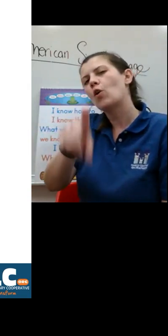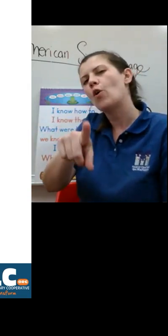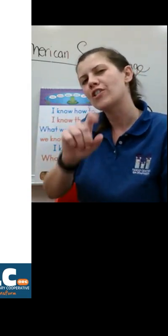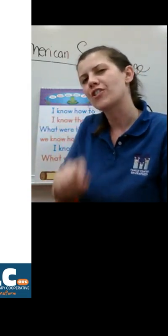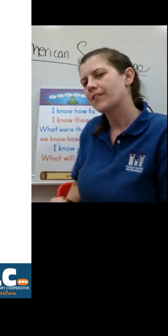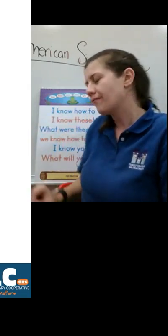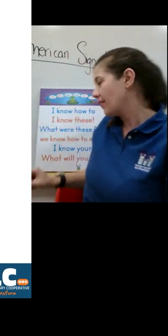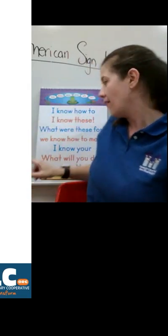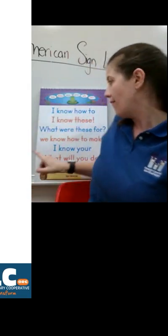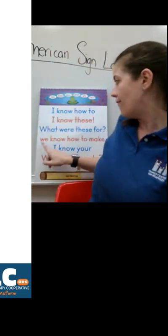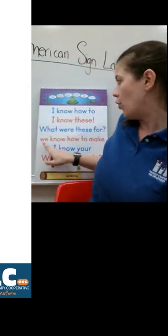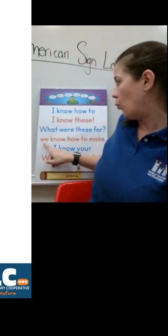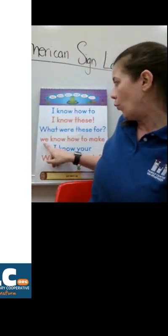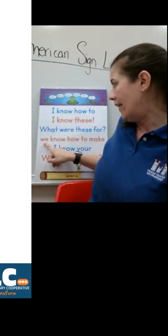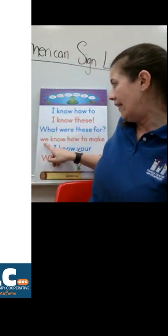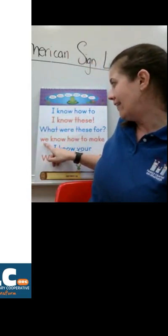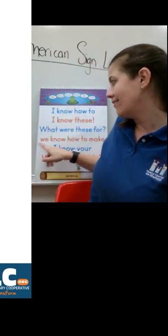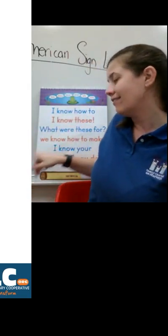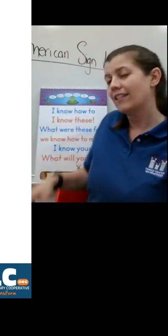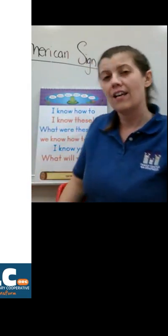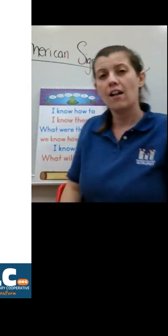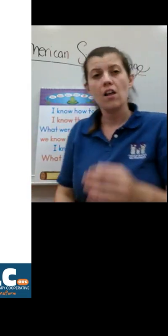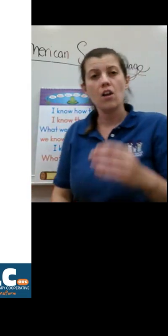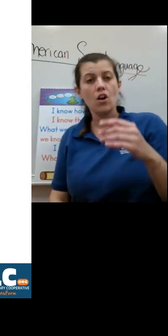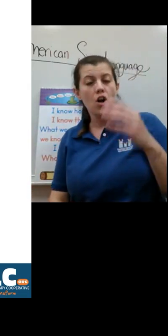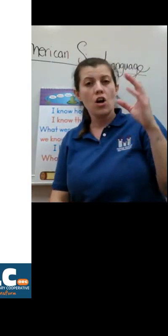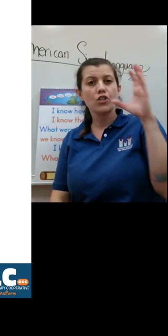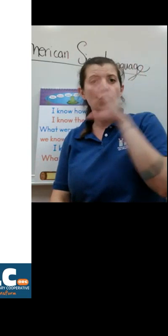Let me ask a question. Are we